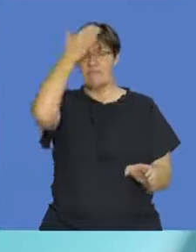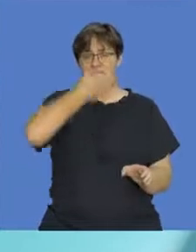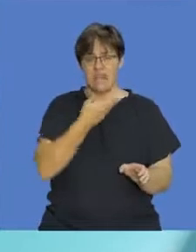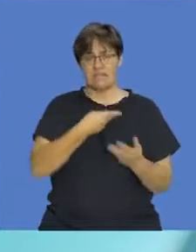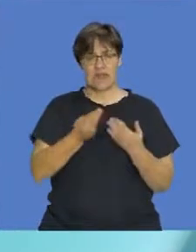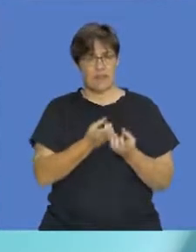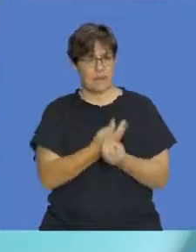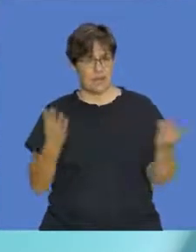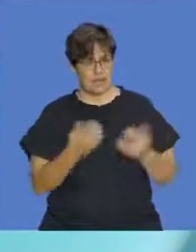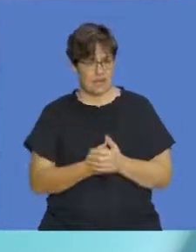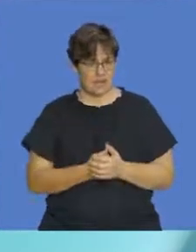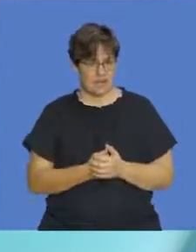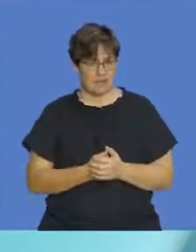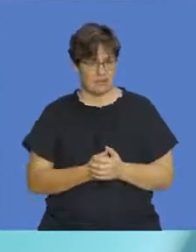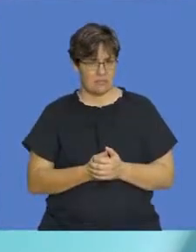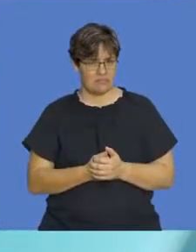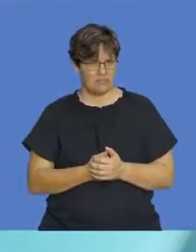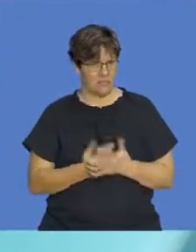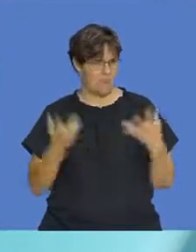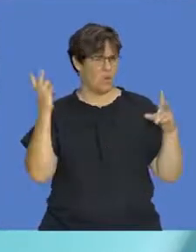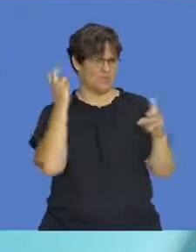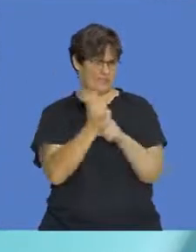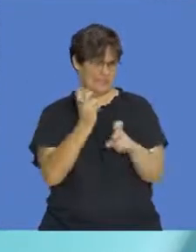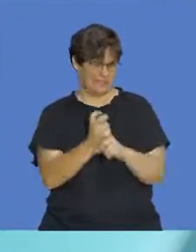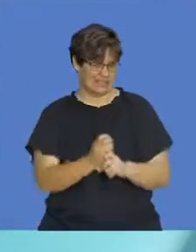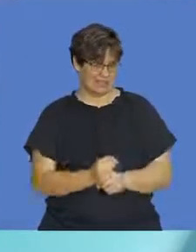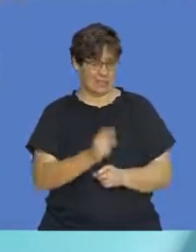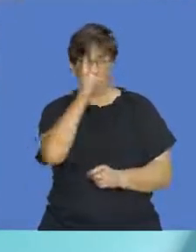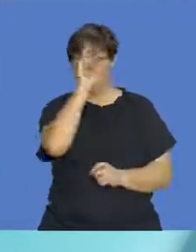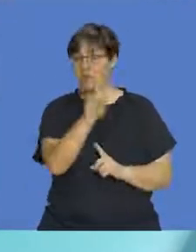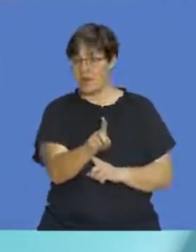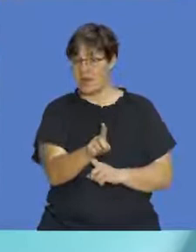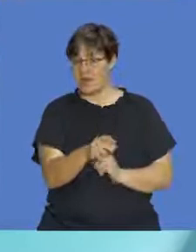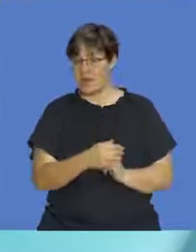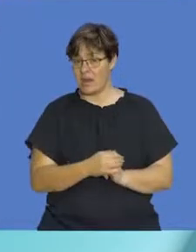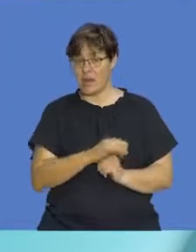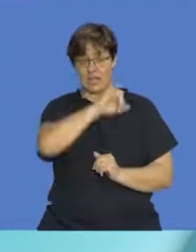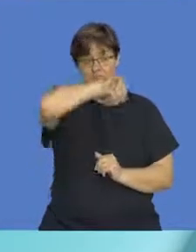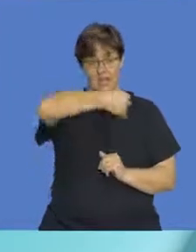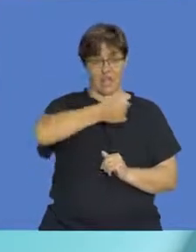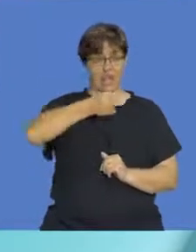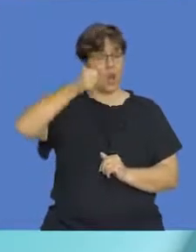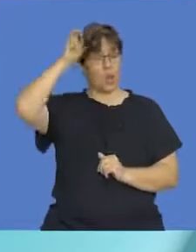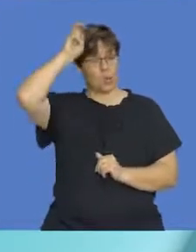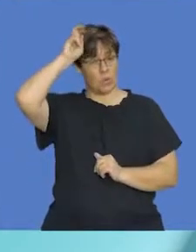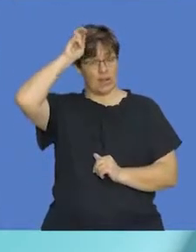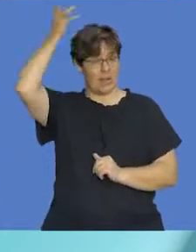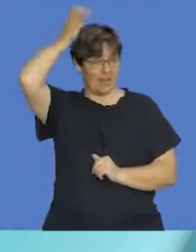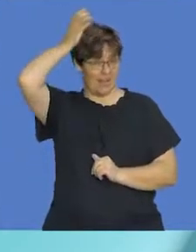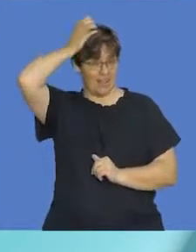cards? Well, that's a little bit more tricky. Remember that there's jack, queen, and